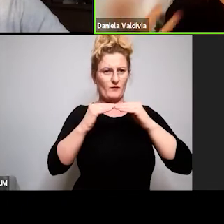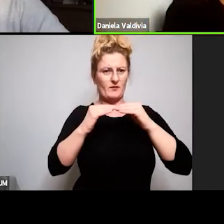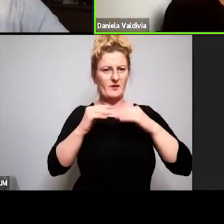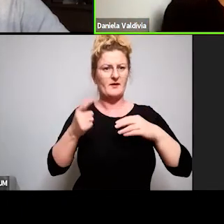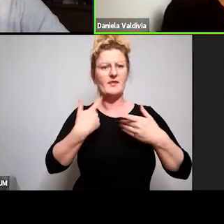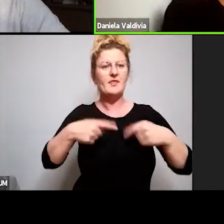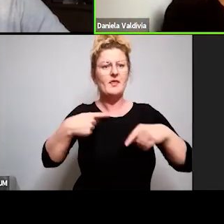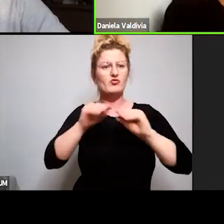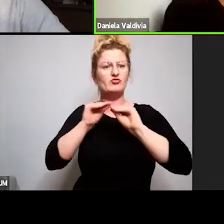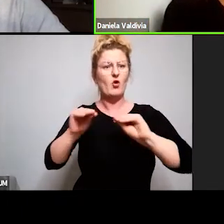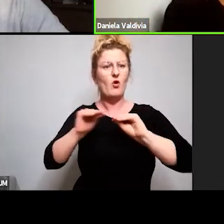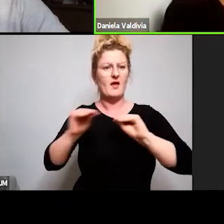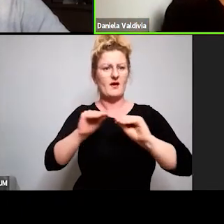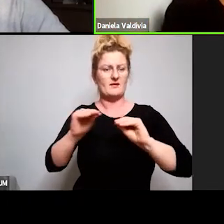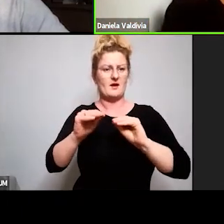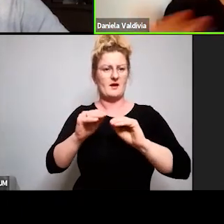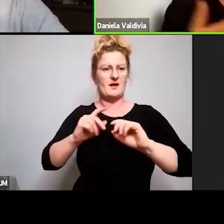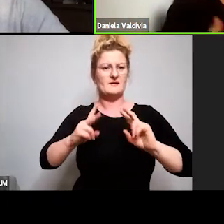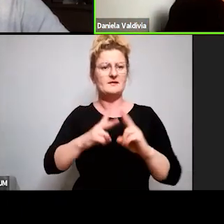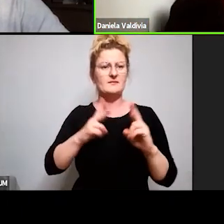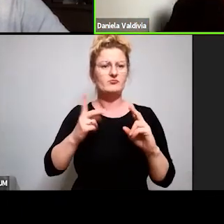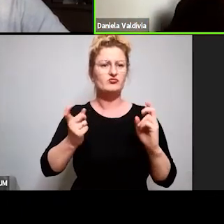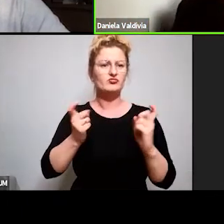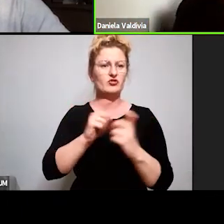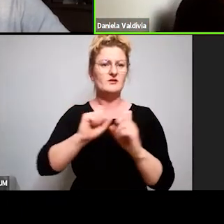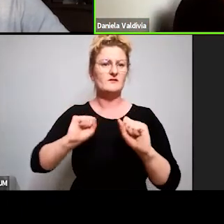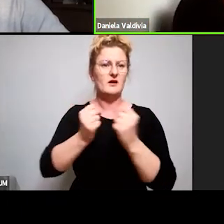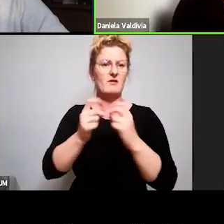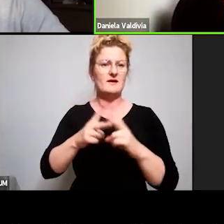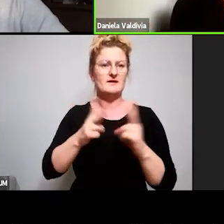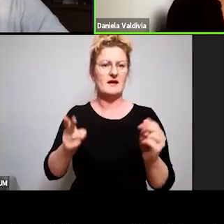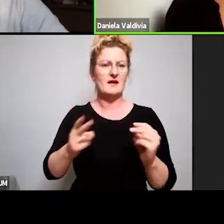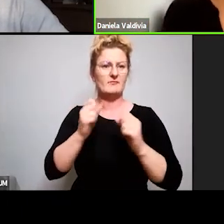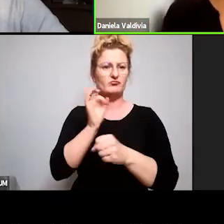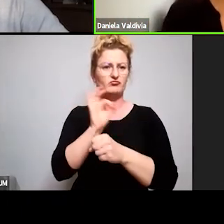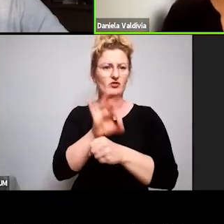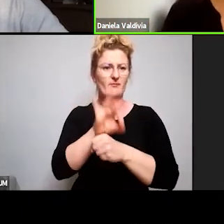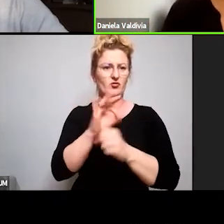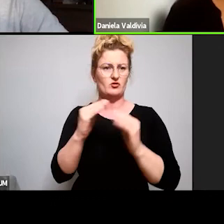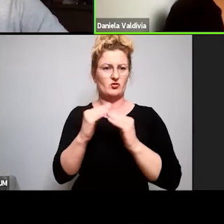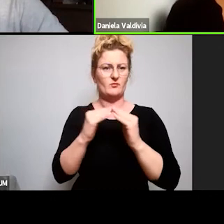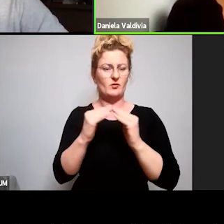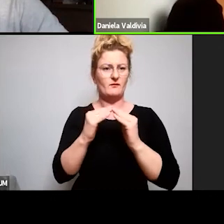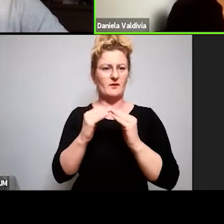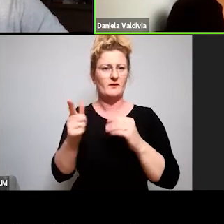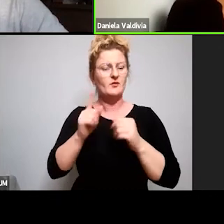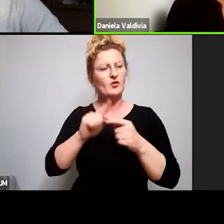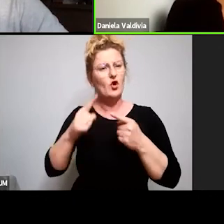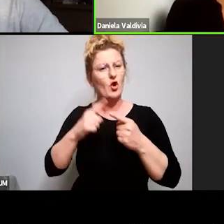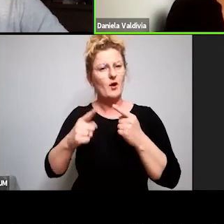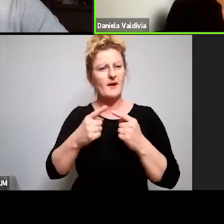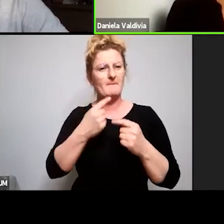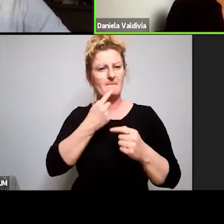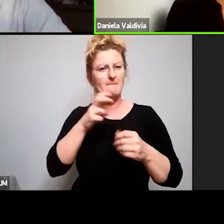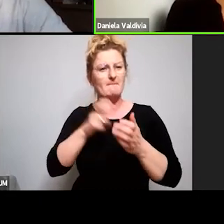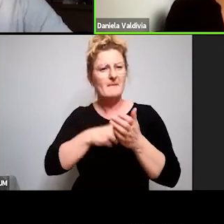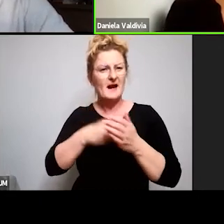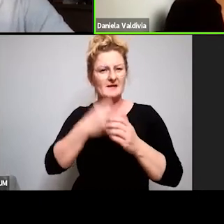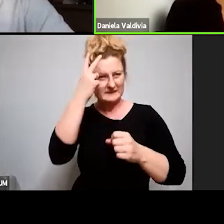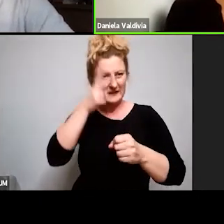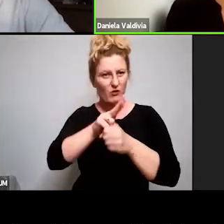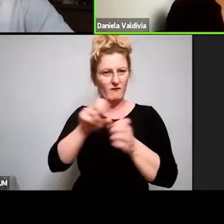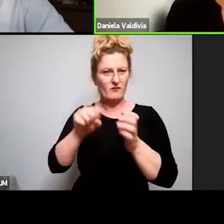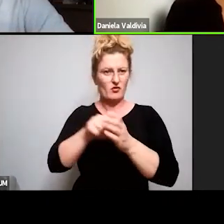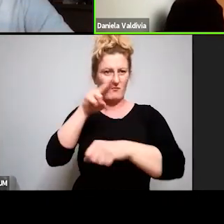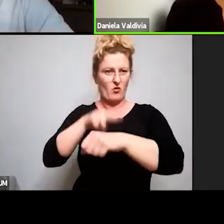the trust in these institutions, and they say, no, I don't want to go to police. Like I'm sure there is a case in